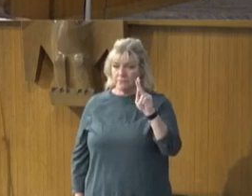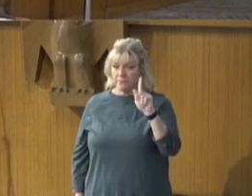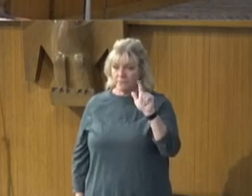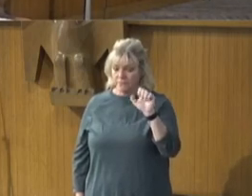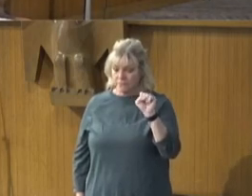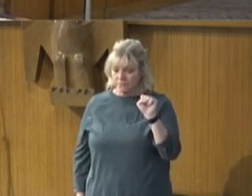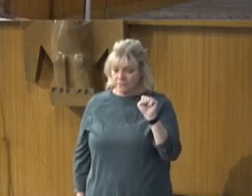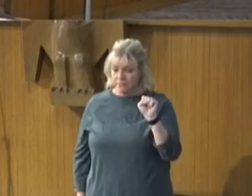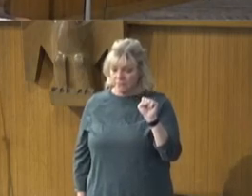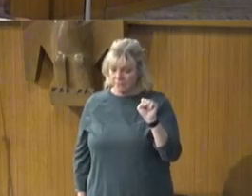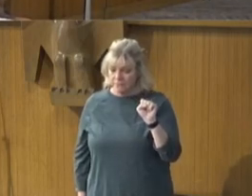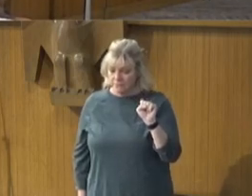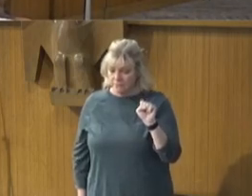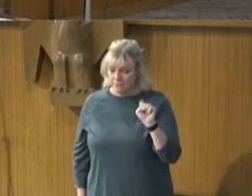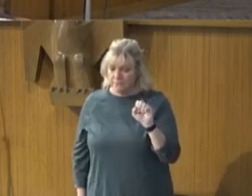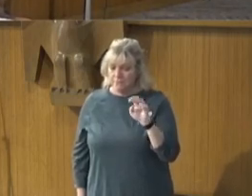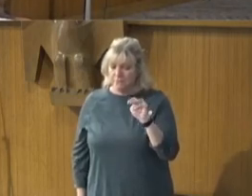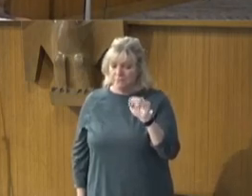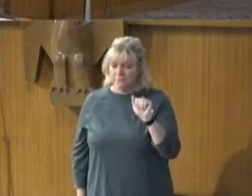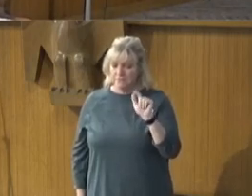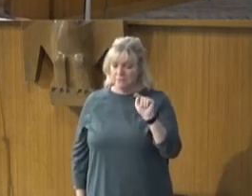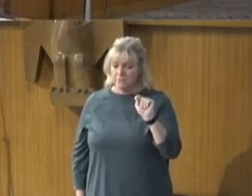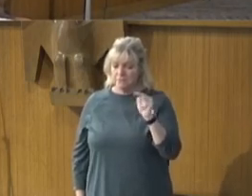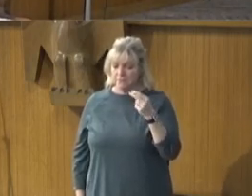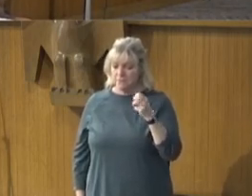Glinda Stickles.